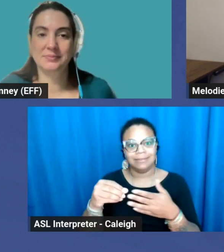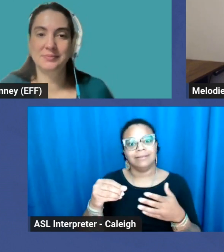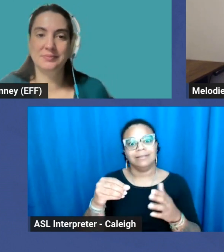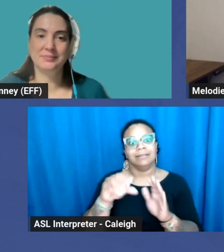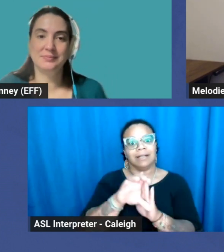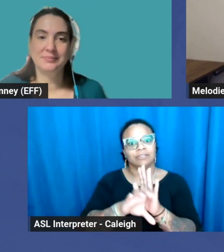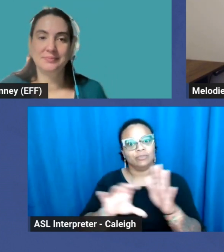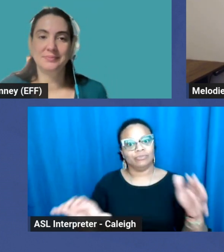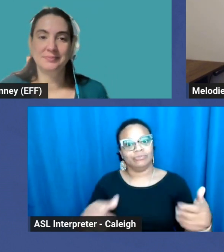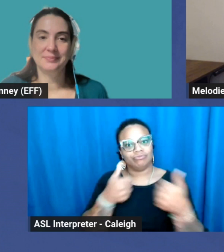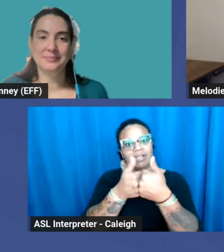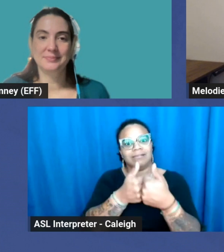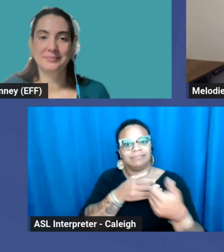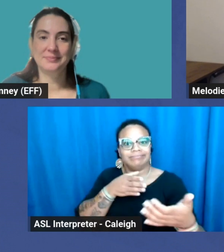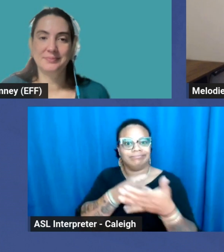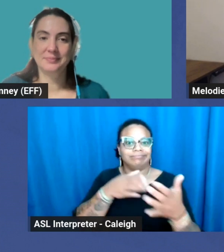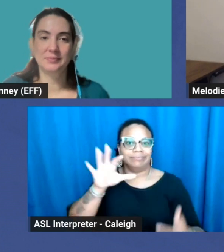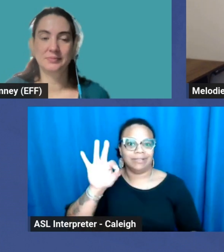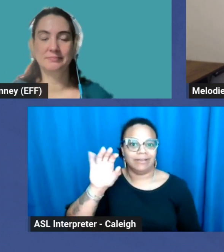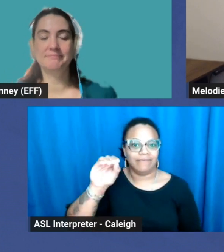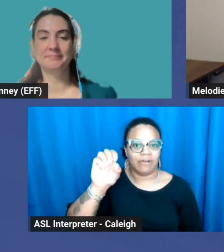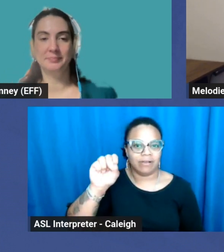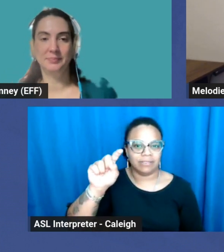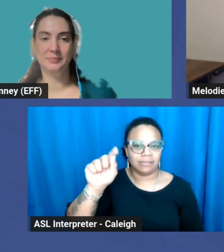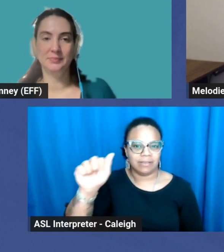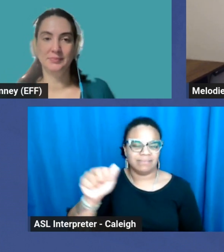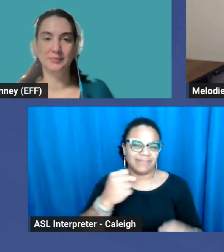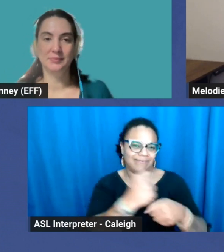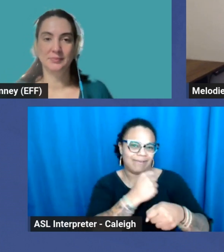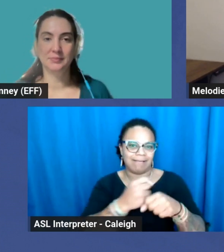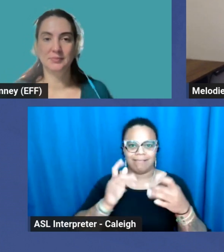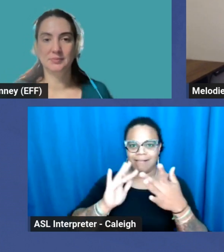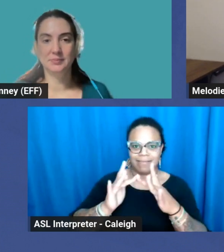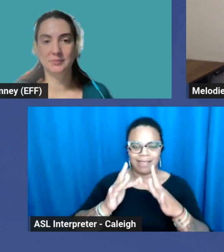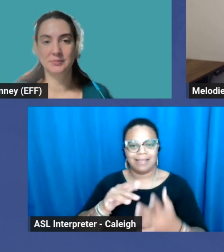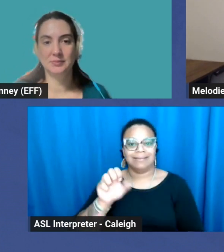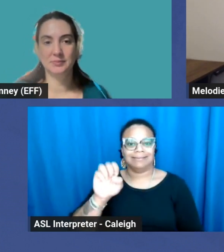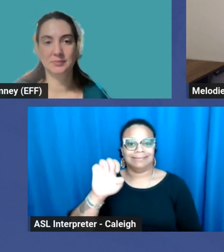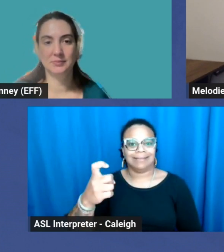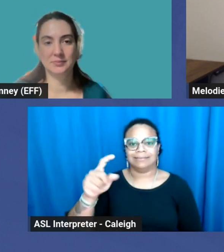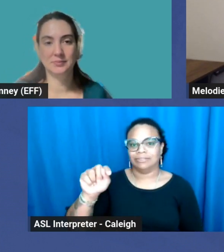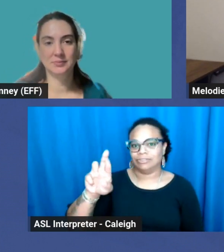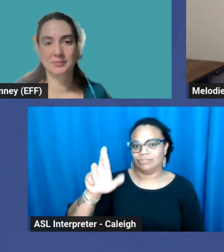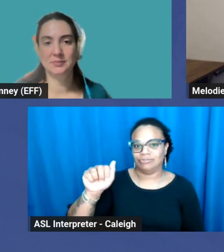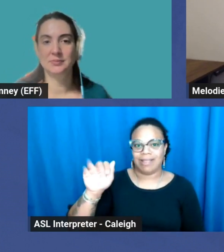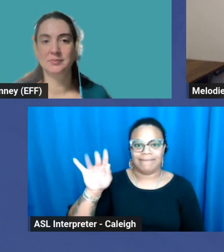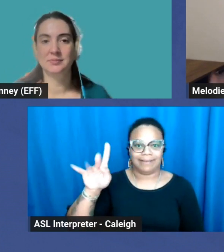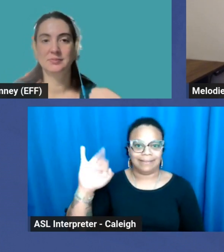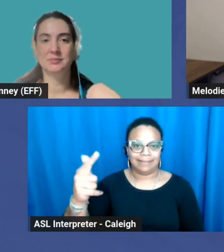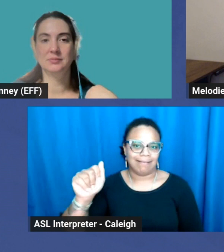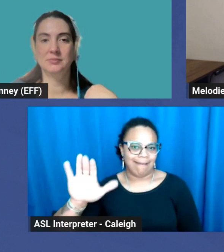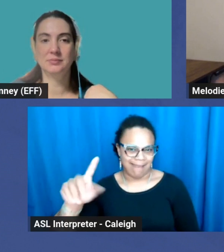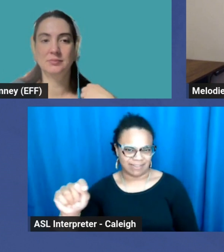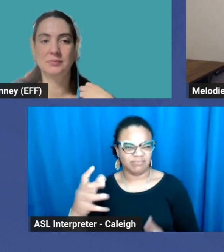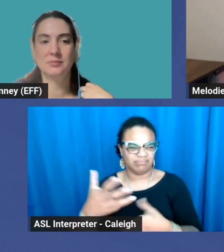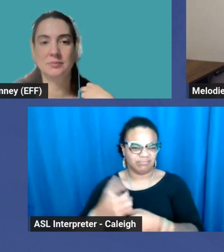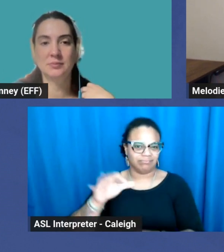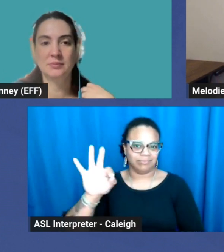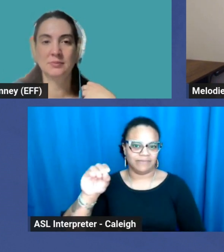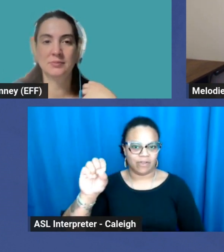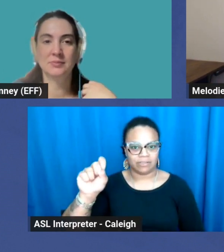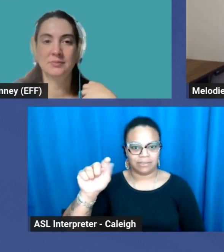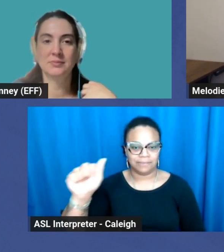challenge against FOSTA, the Fight Online Sex Trafficking Act. And while that wasn't a total